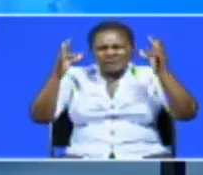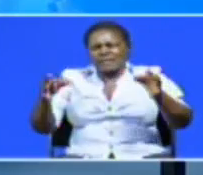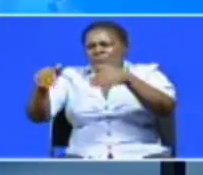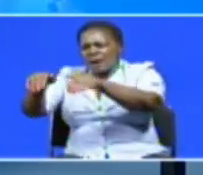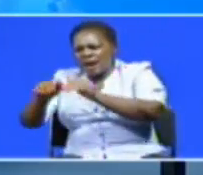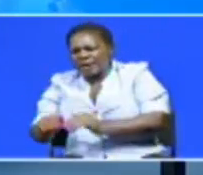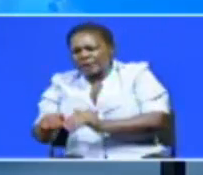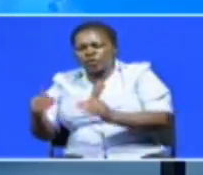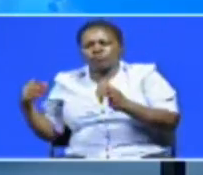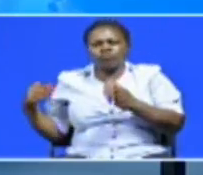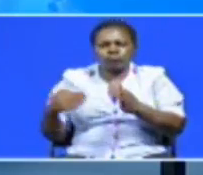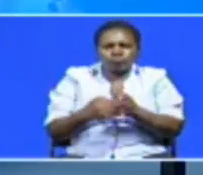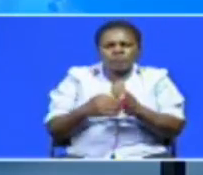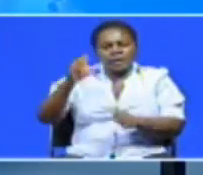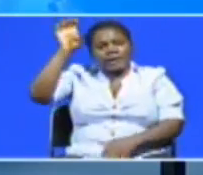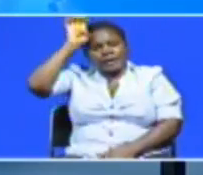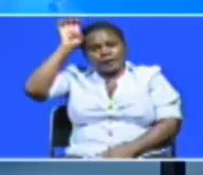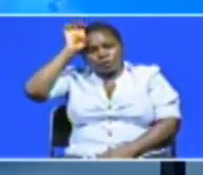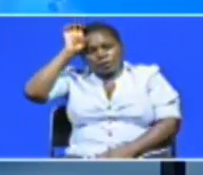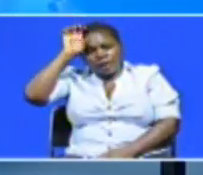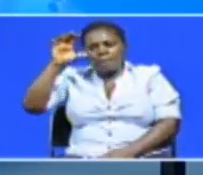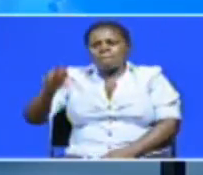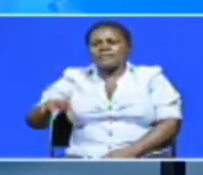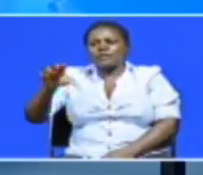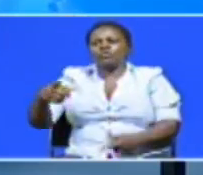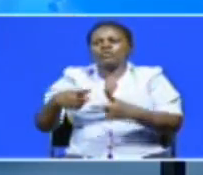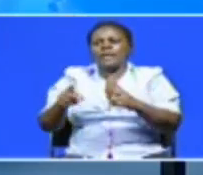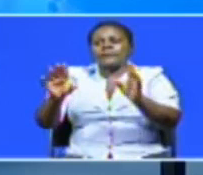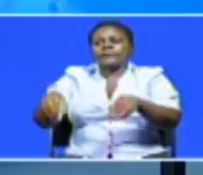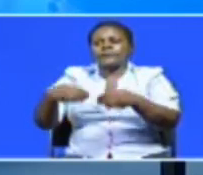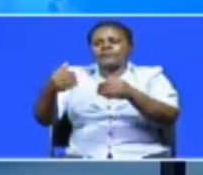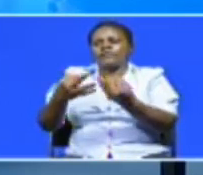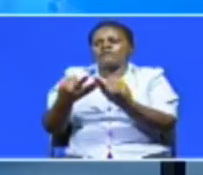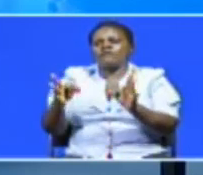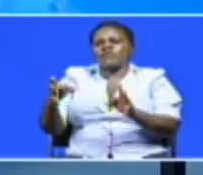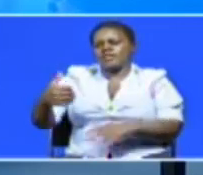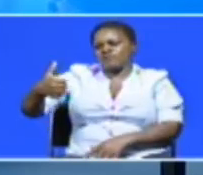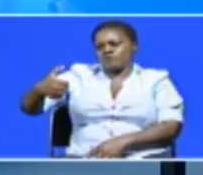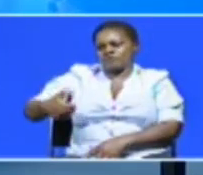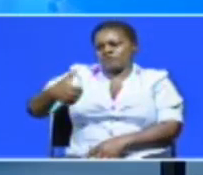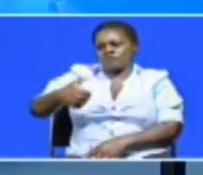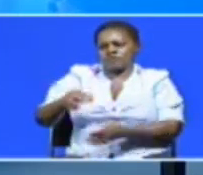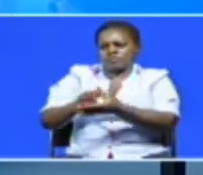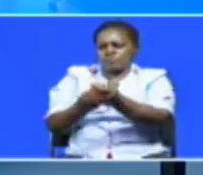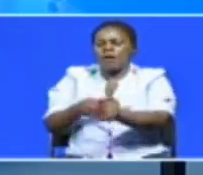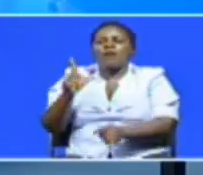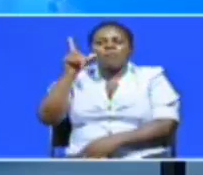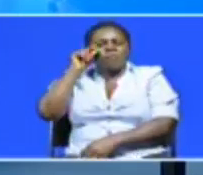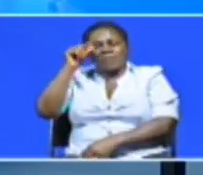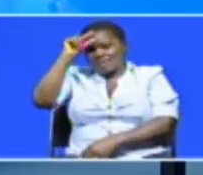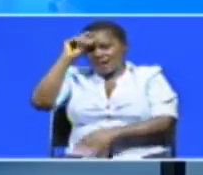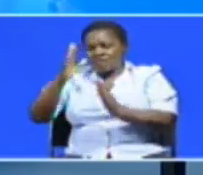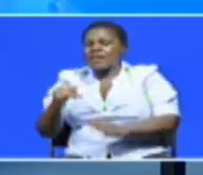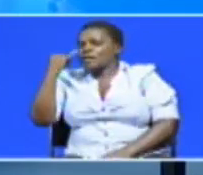been banned. And in Eldoret, matatus have started providing free sanitizers. Meanwhile, Mombasa Governor